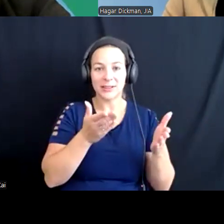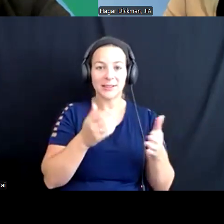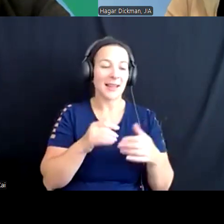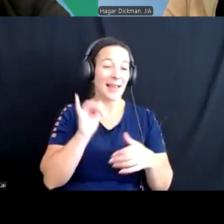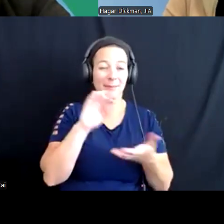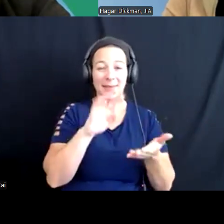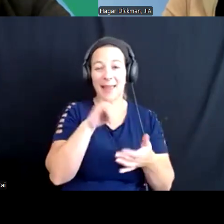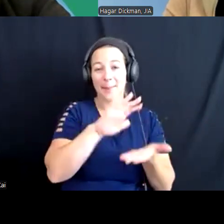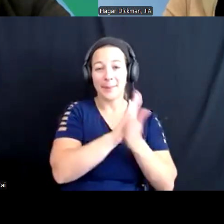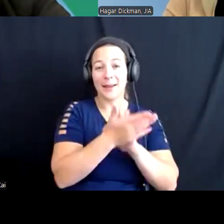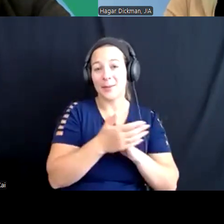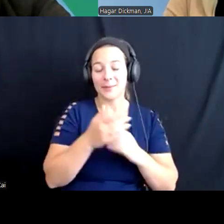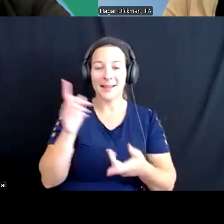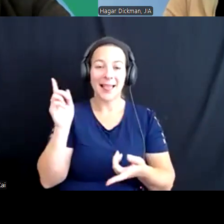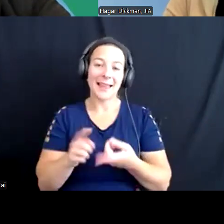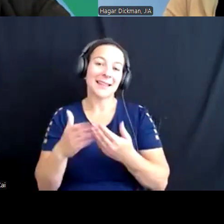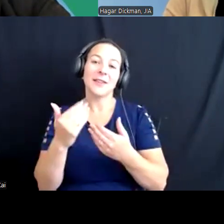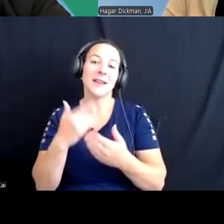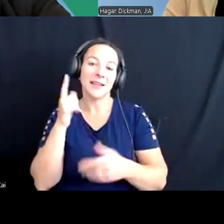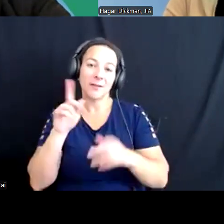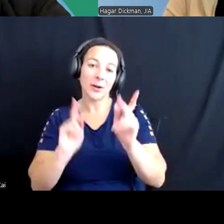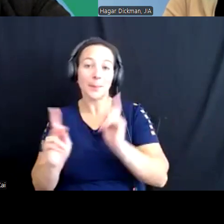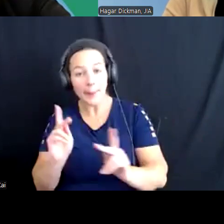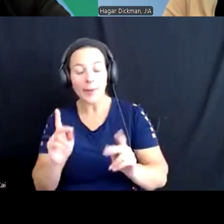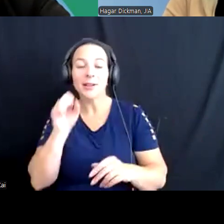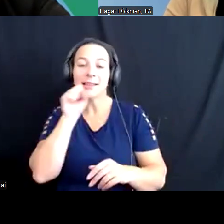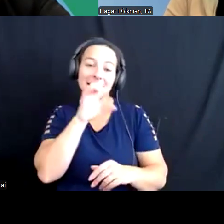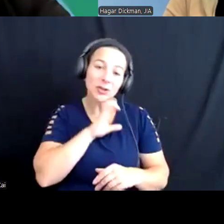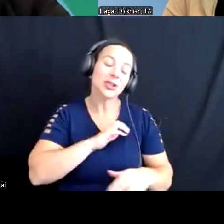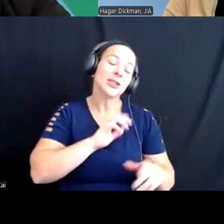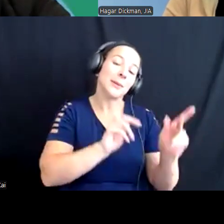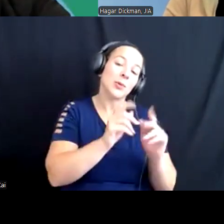for people, seniors and people with disabilities.